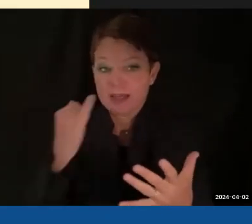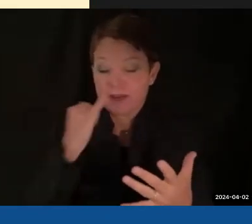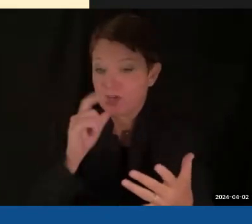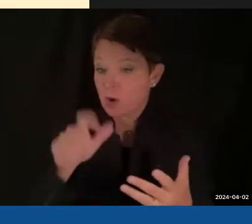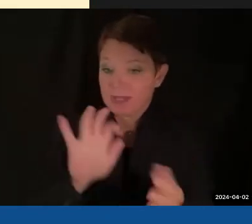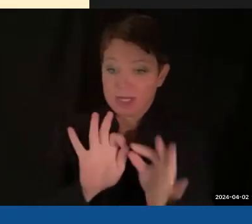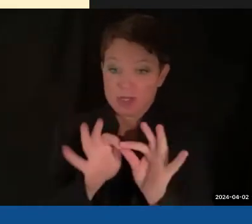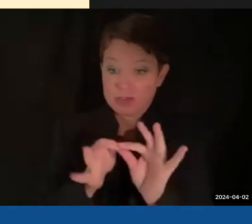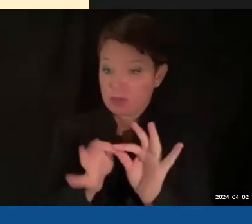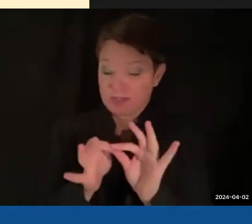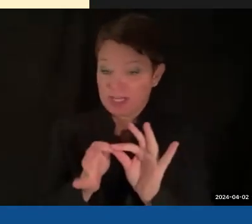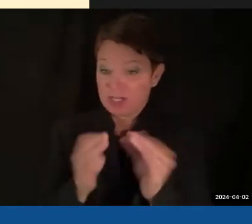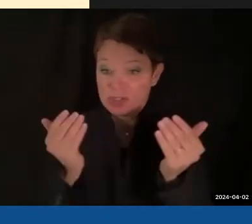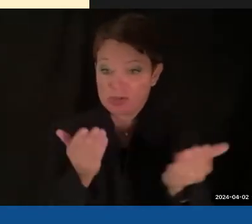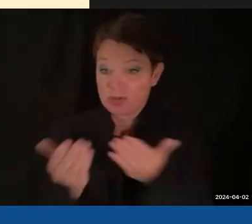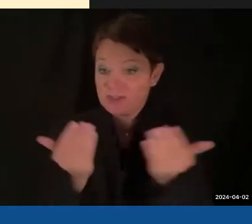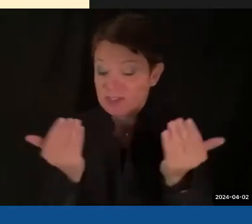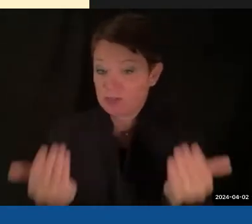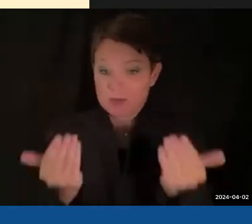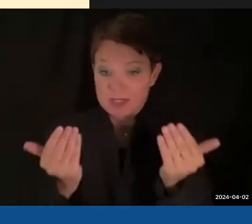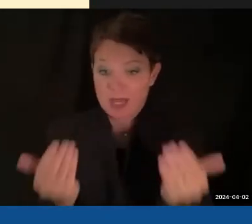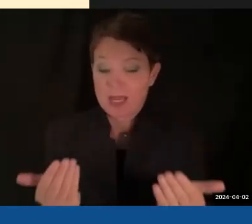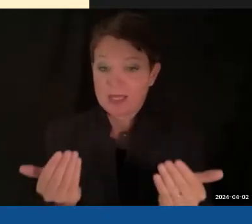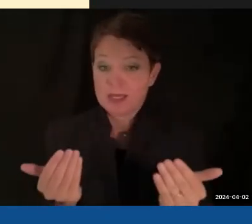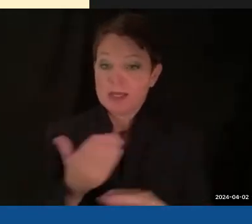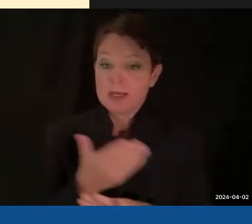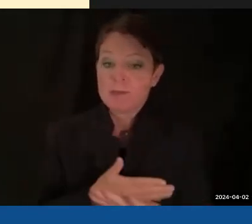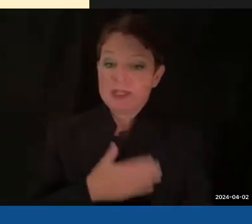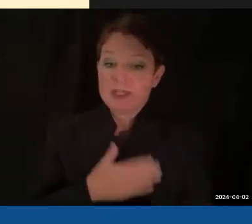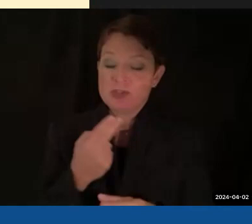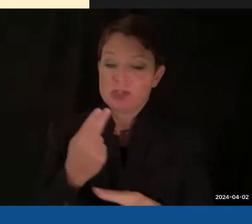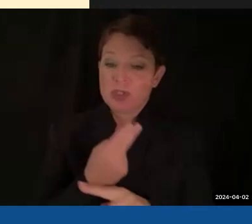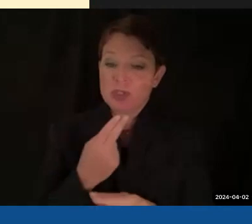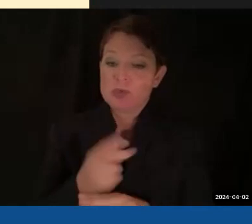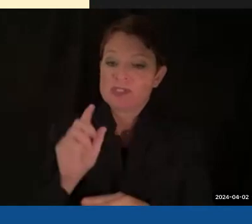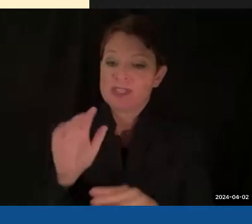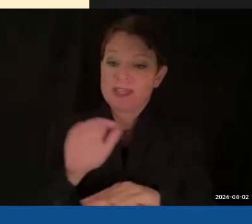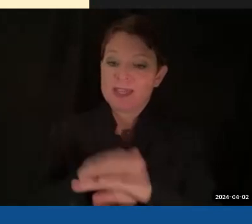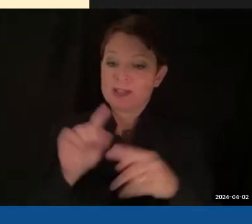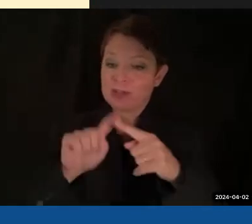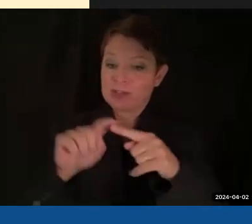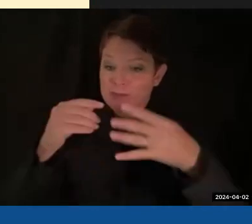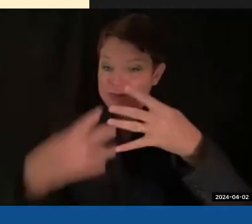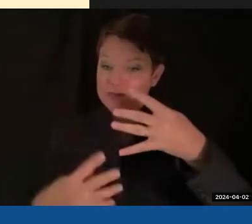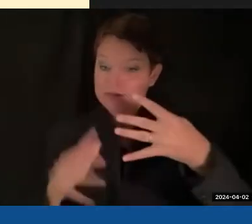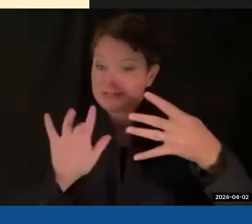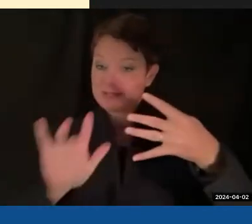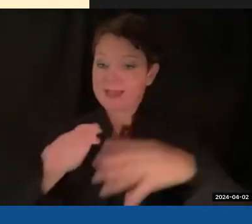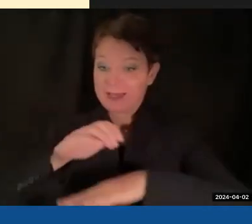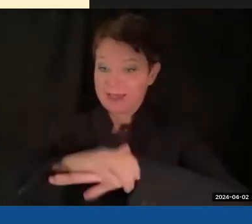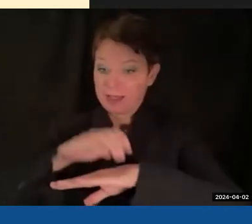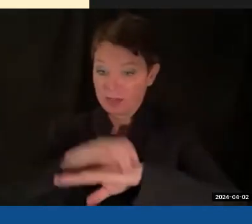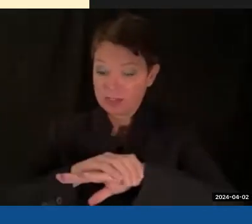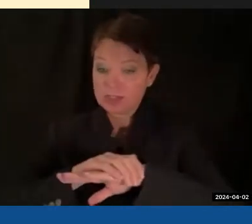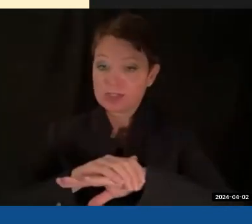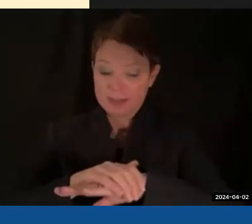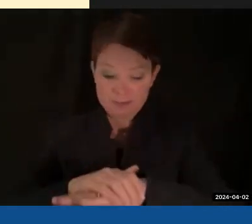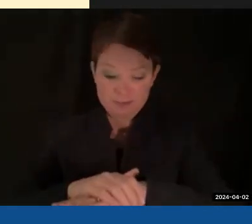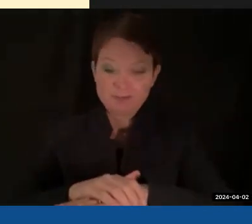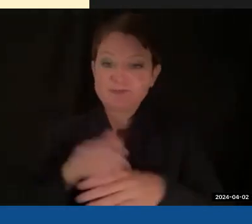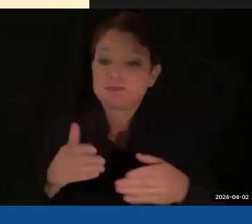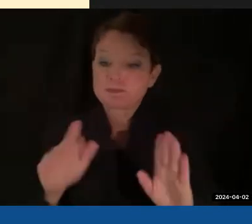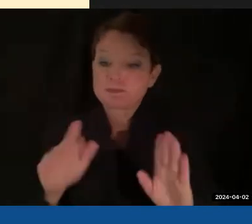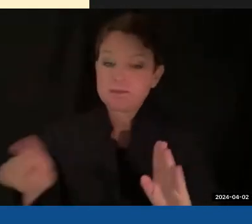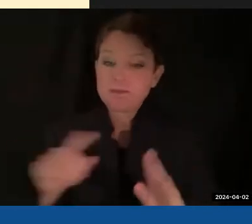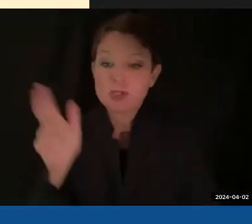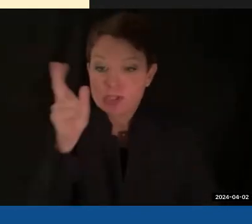need interpretation services, please use the English drop-down option under Listen In, which would allow you